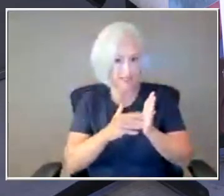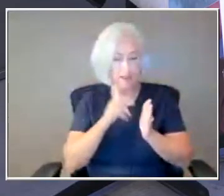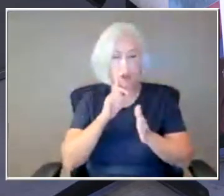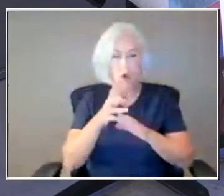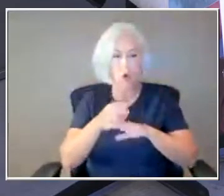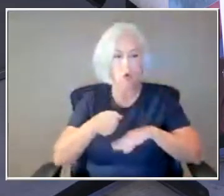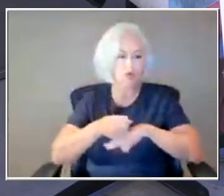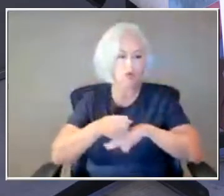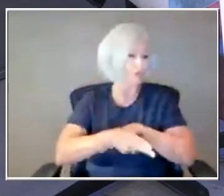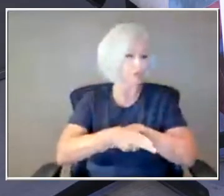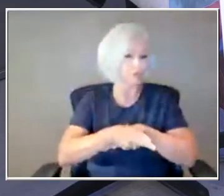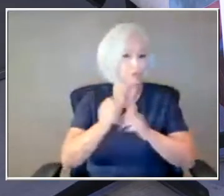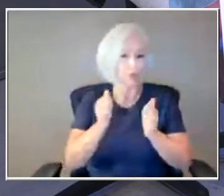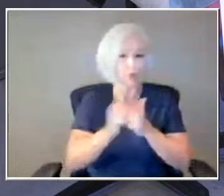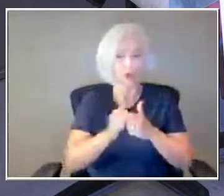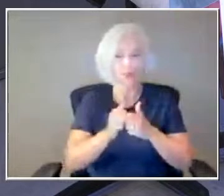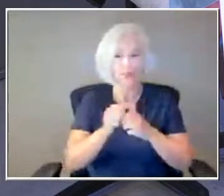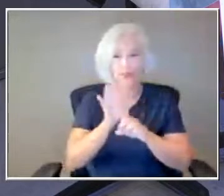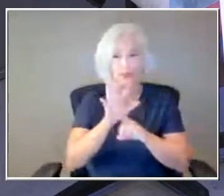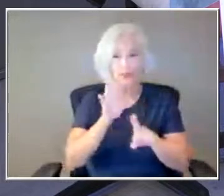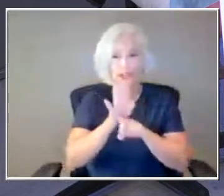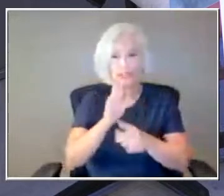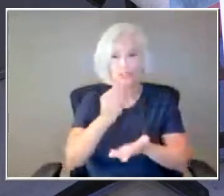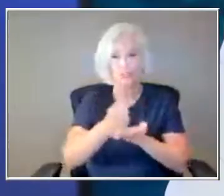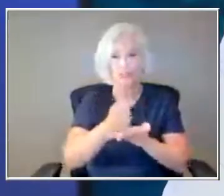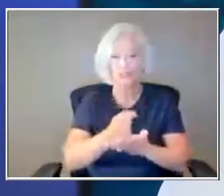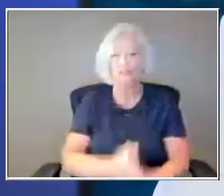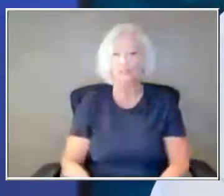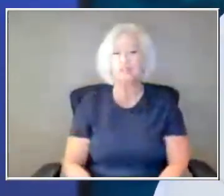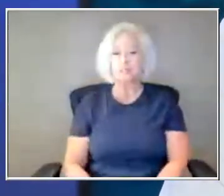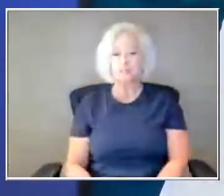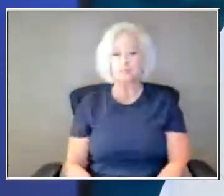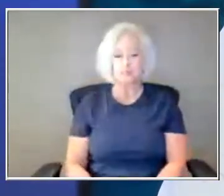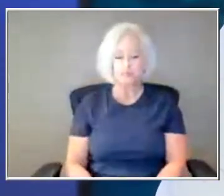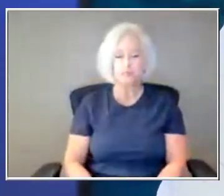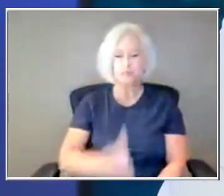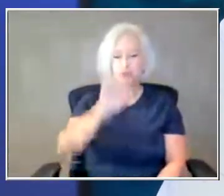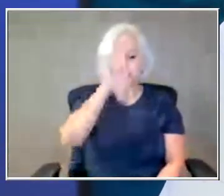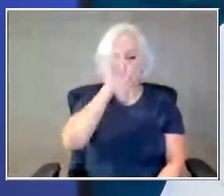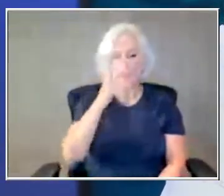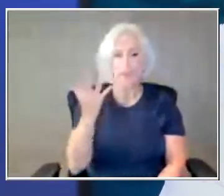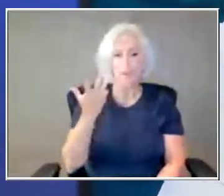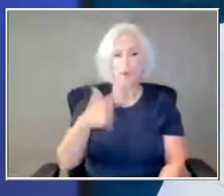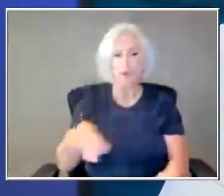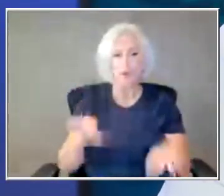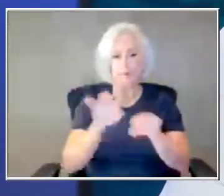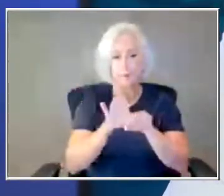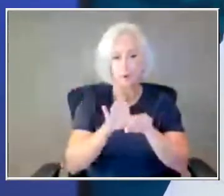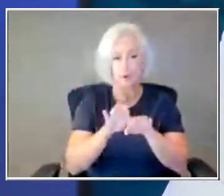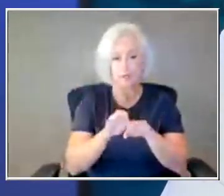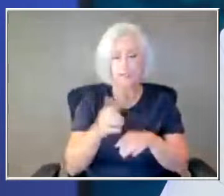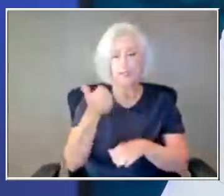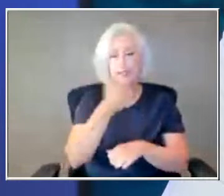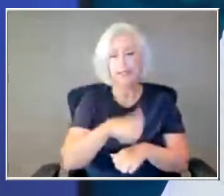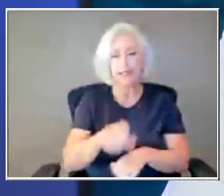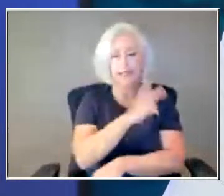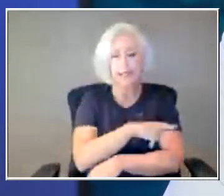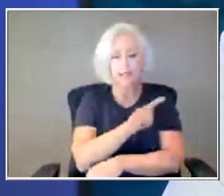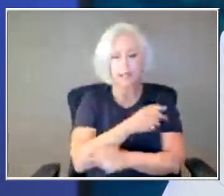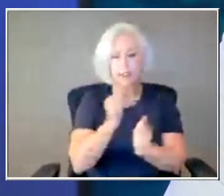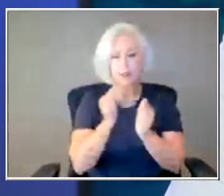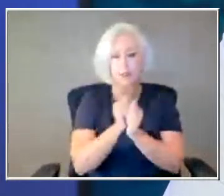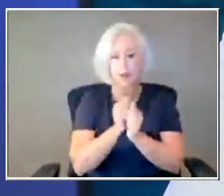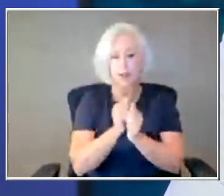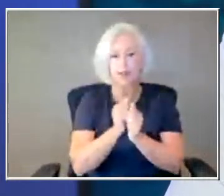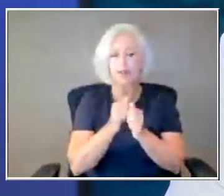return based on that treatment option? Yeah, so I think what's important here is for any patients with metastatic disease, the